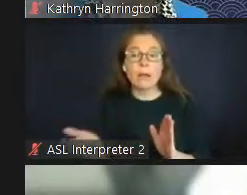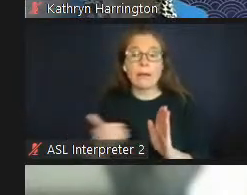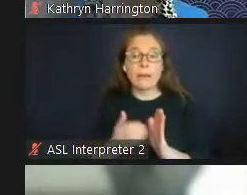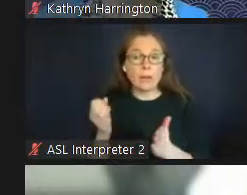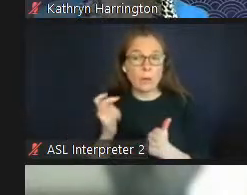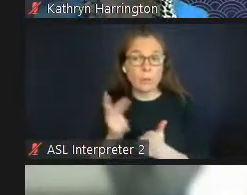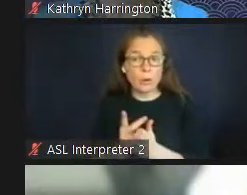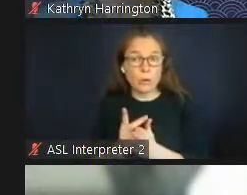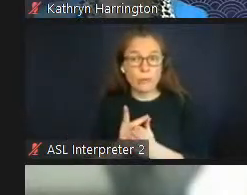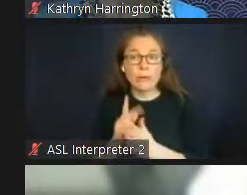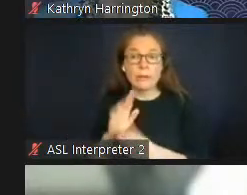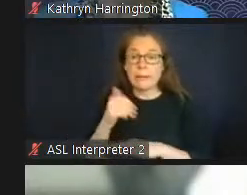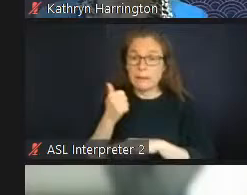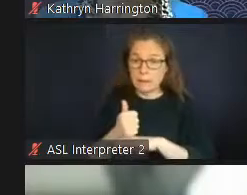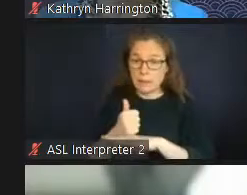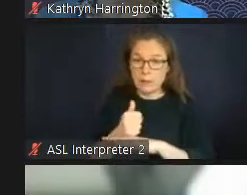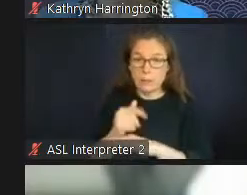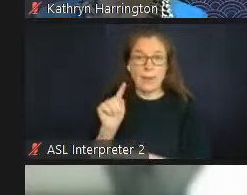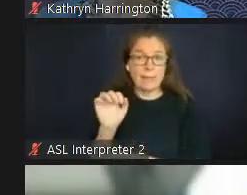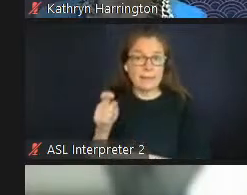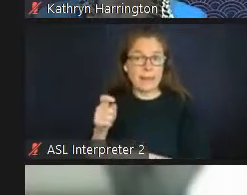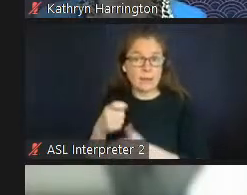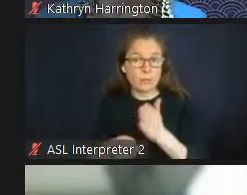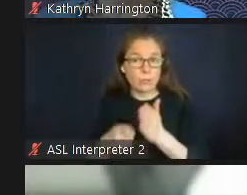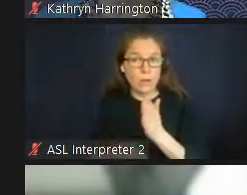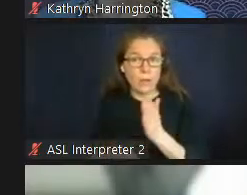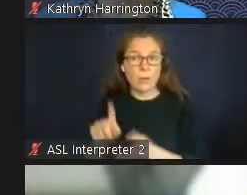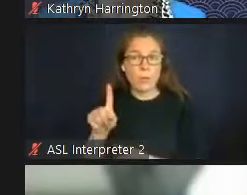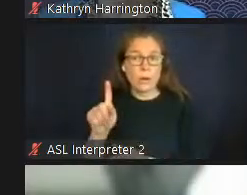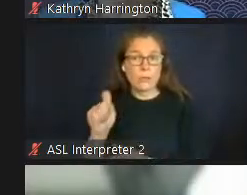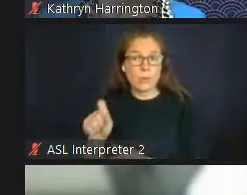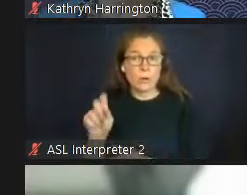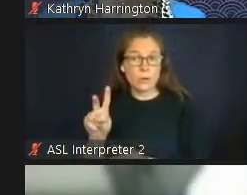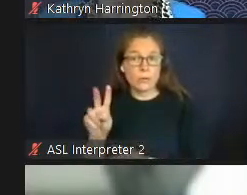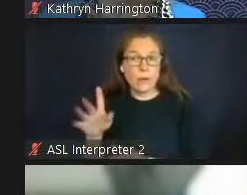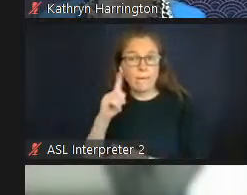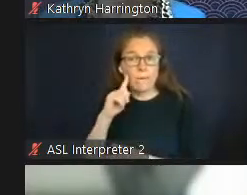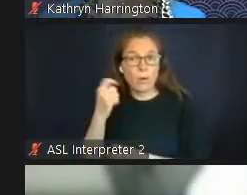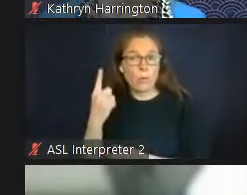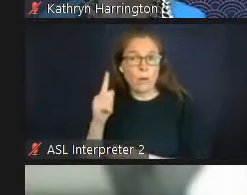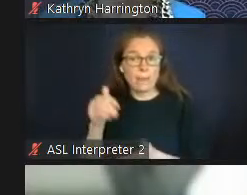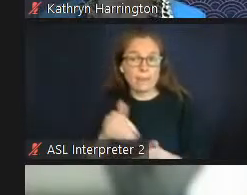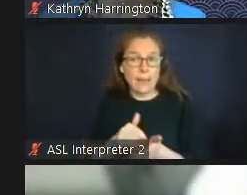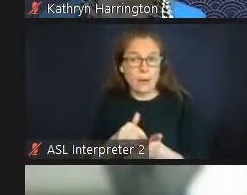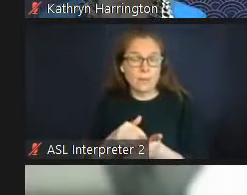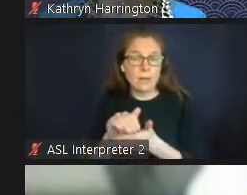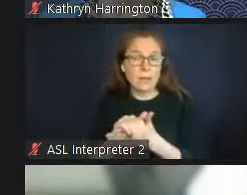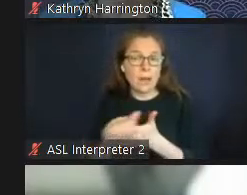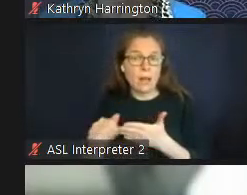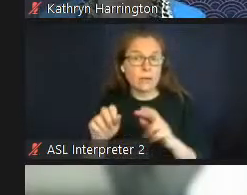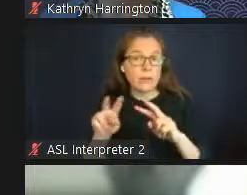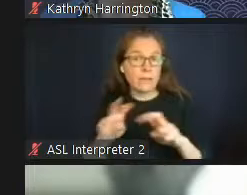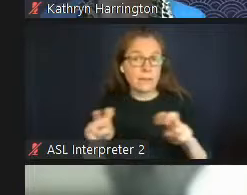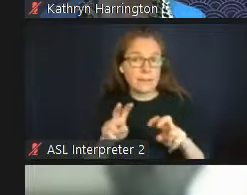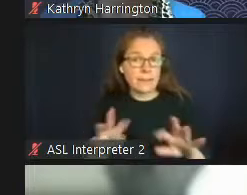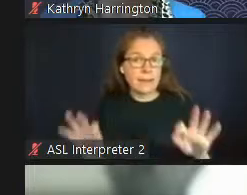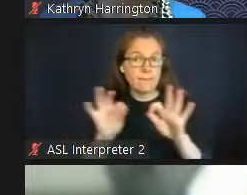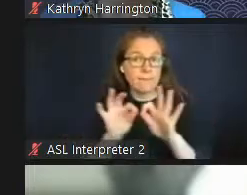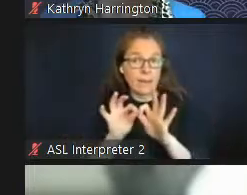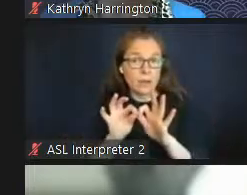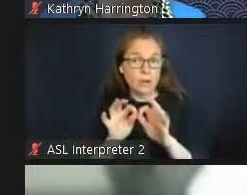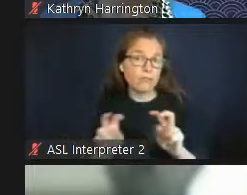formation and the tax rate of $1.25 per $1,000 of assessed valuation in